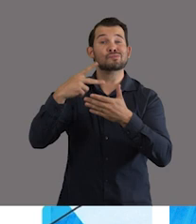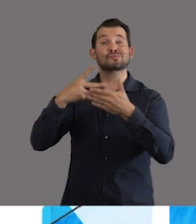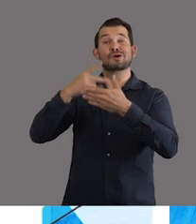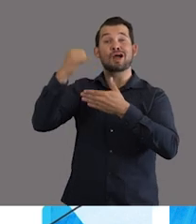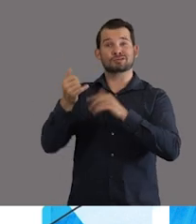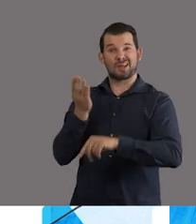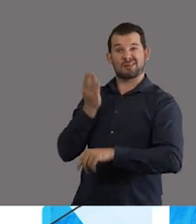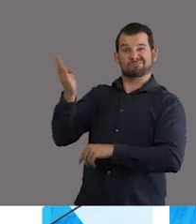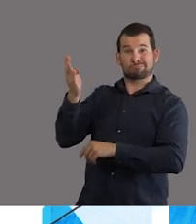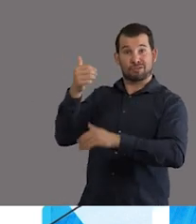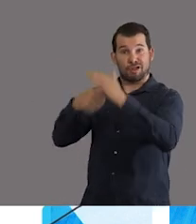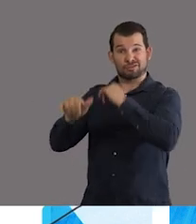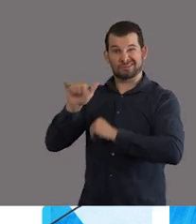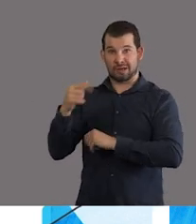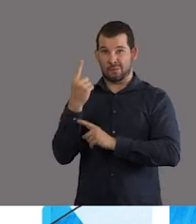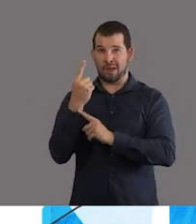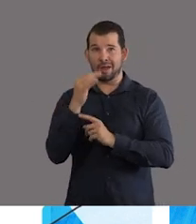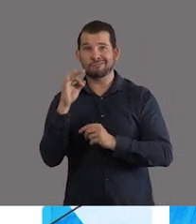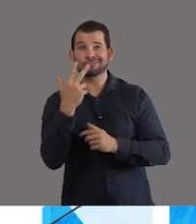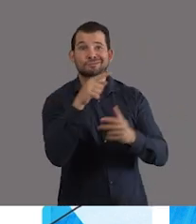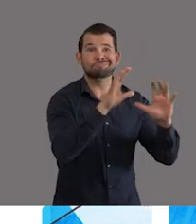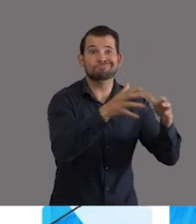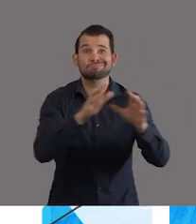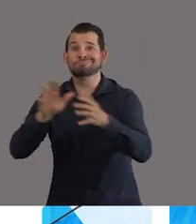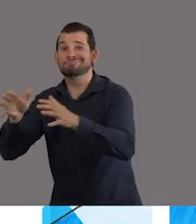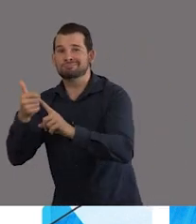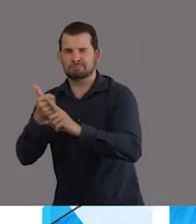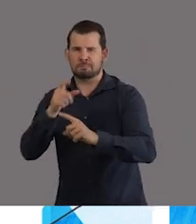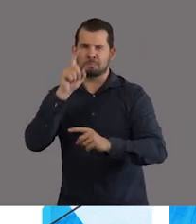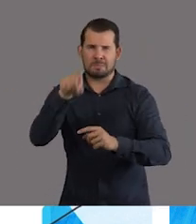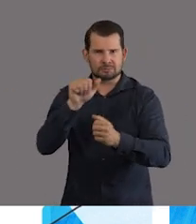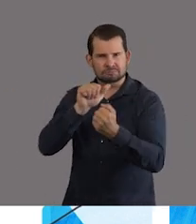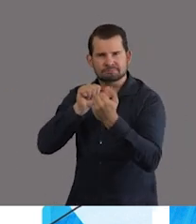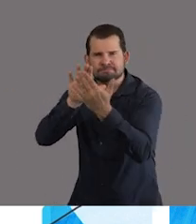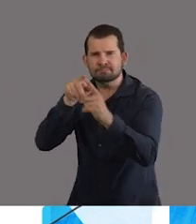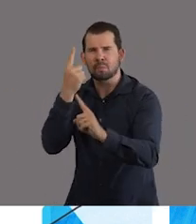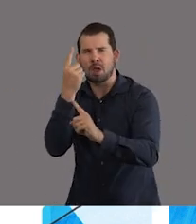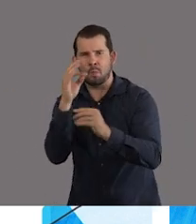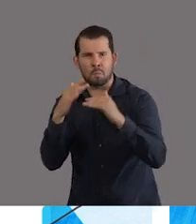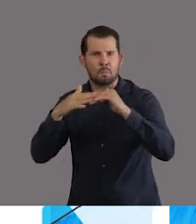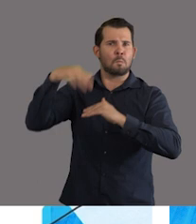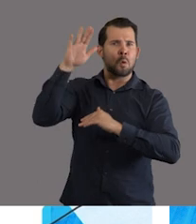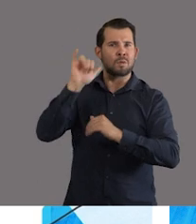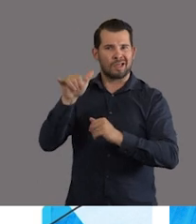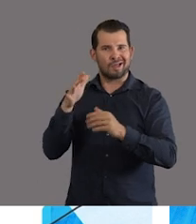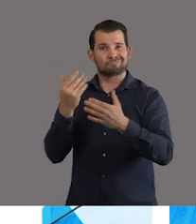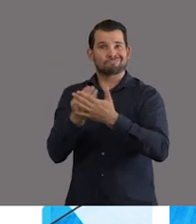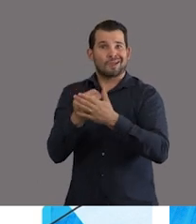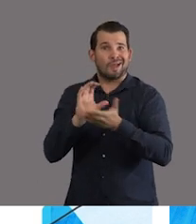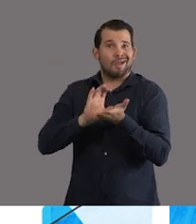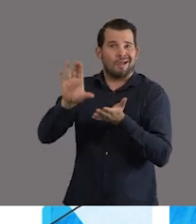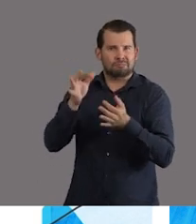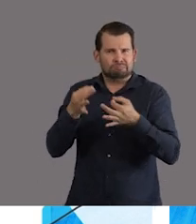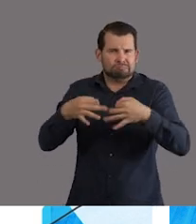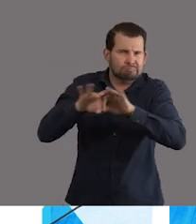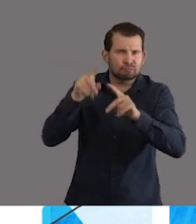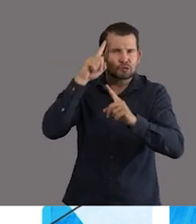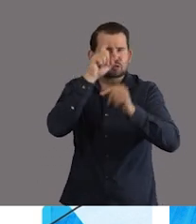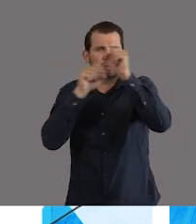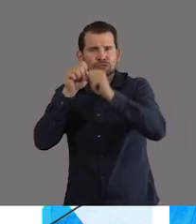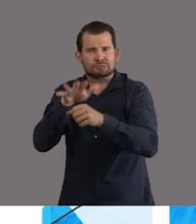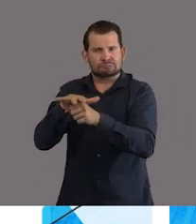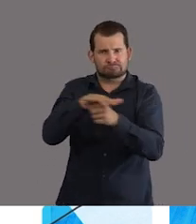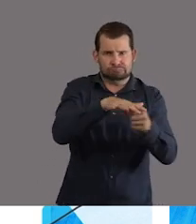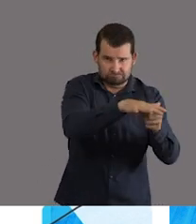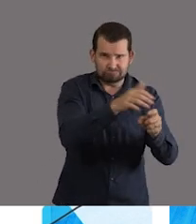All projects submitted under one of the three main components must address one or more of the fund's key strategic areas, which reinforce